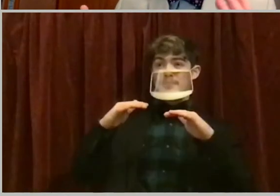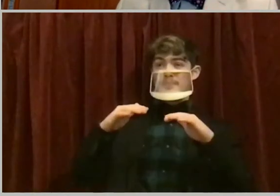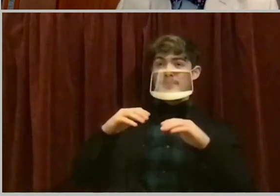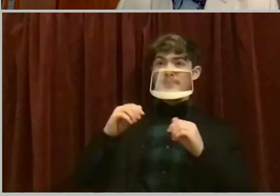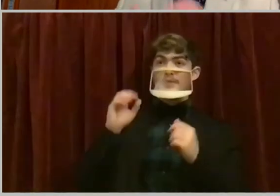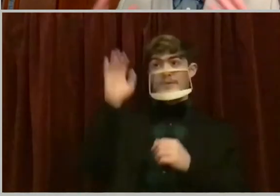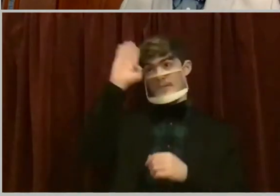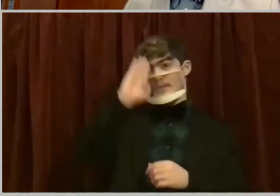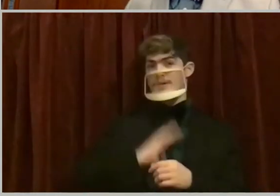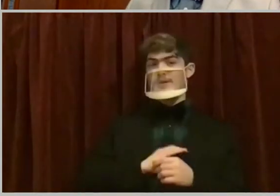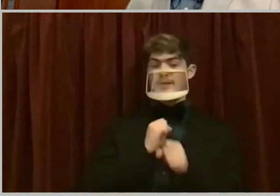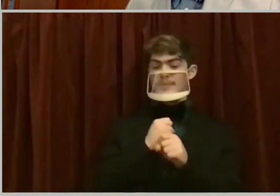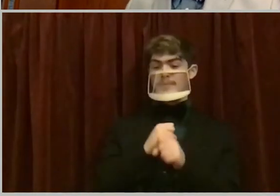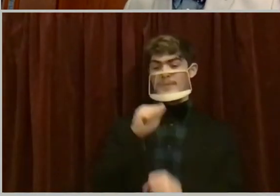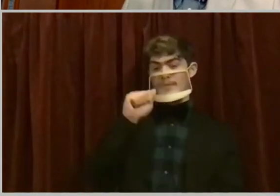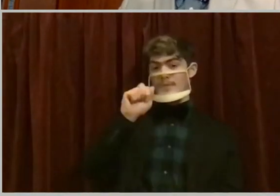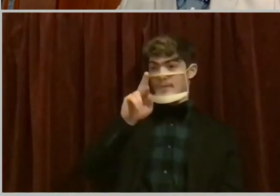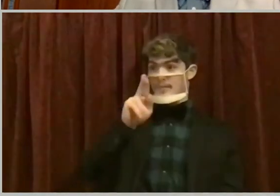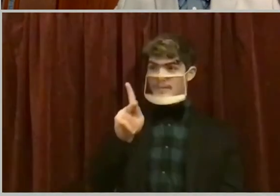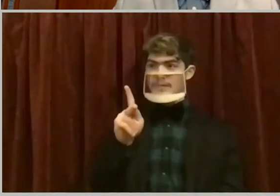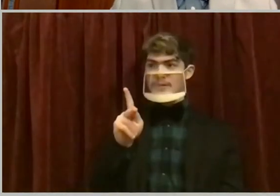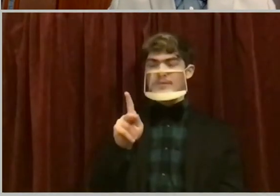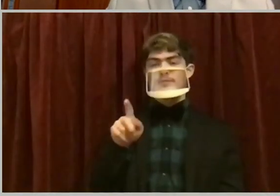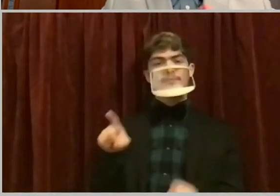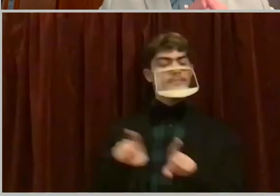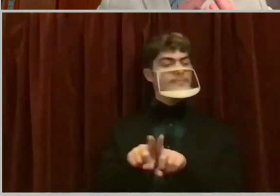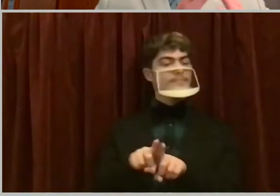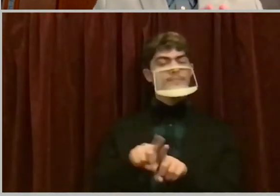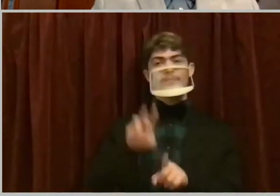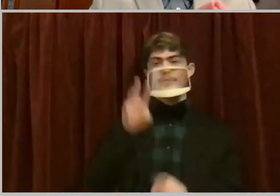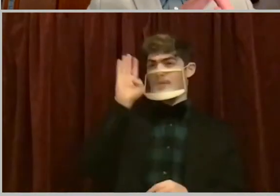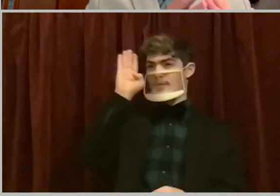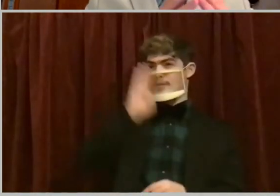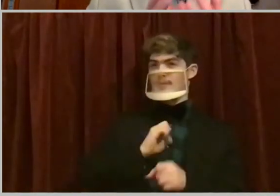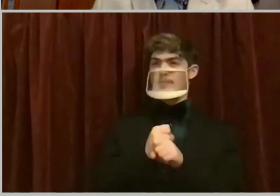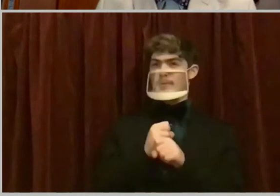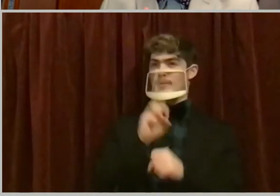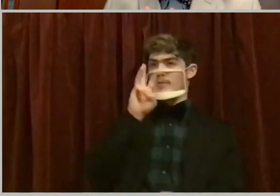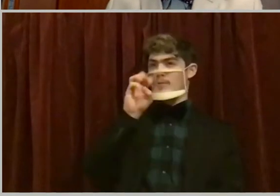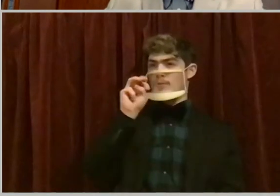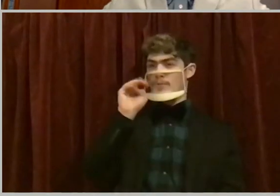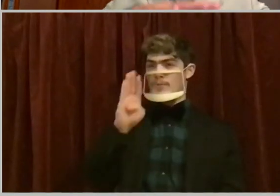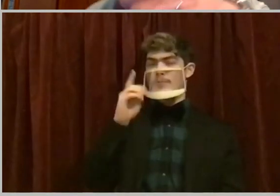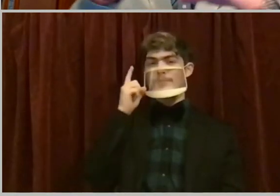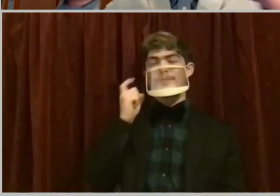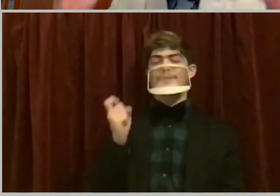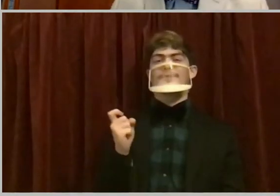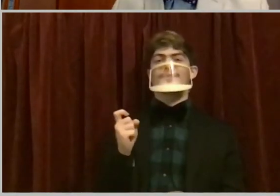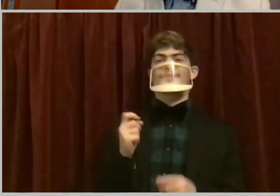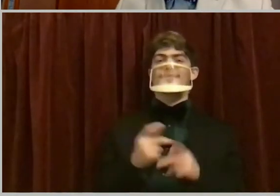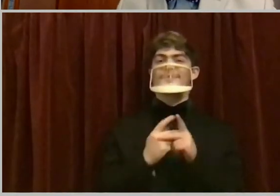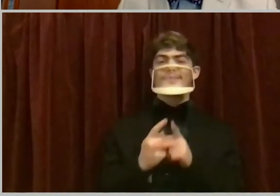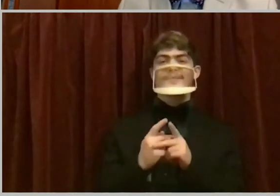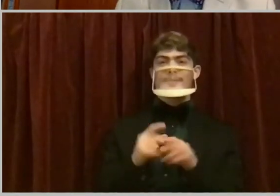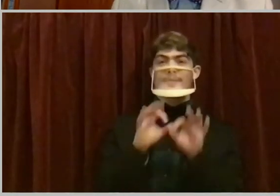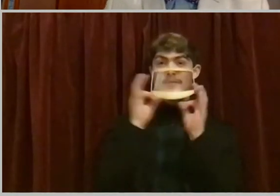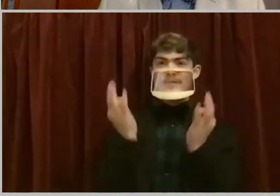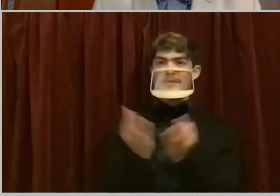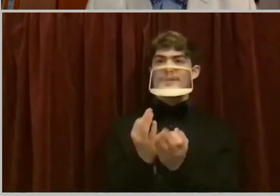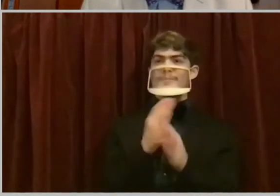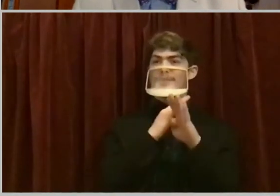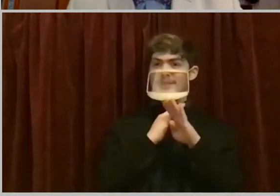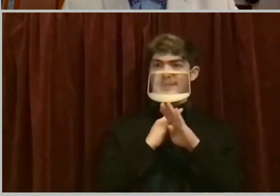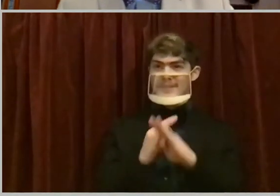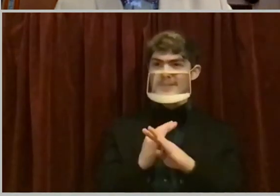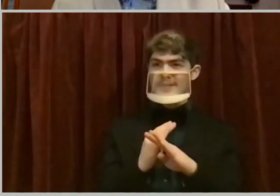ark was a type of womb where God kept that family of eight safe while there were harsh conditions